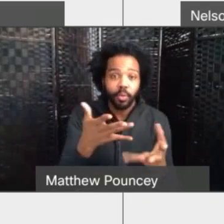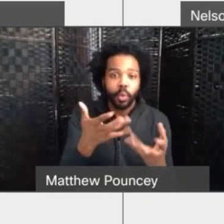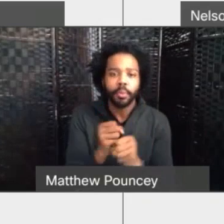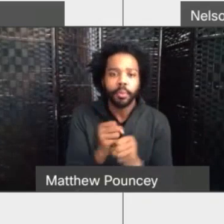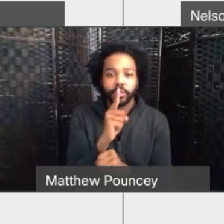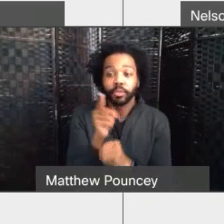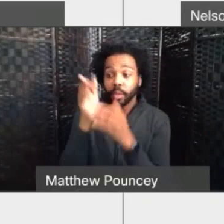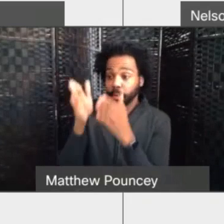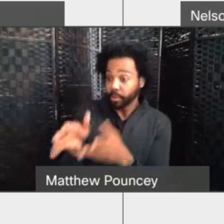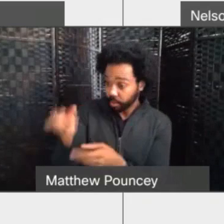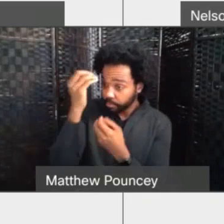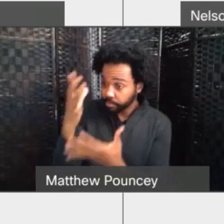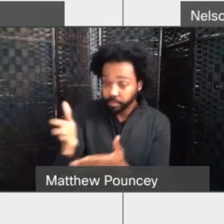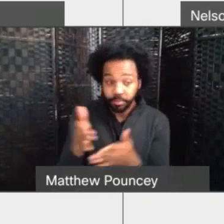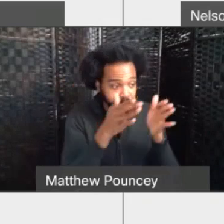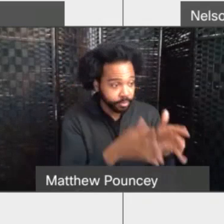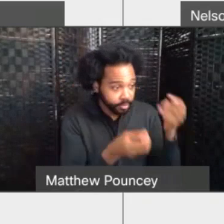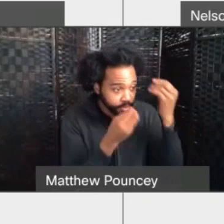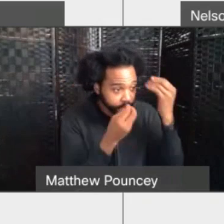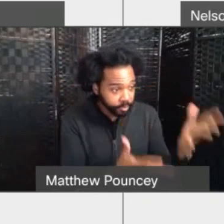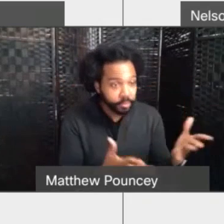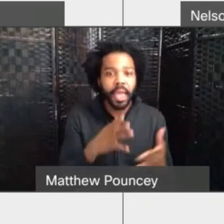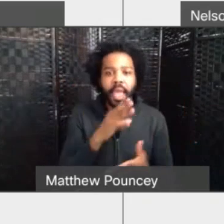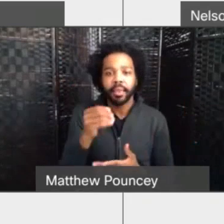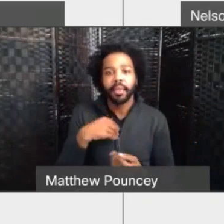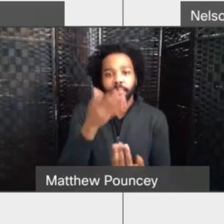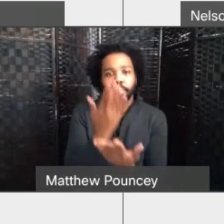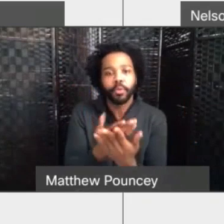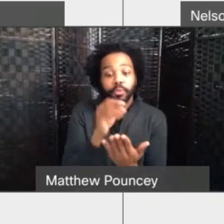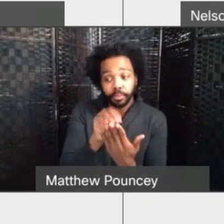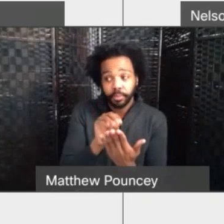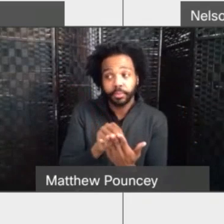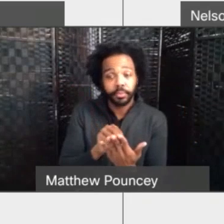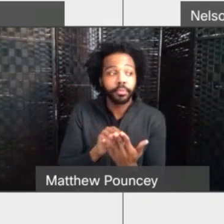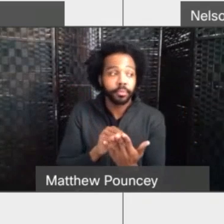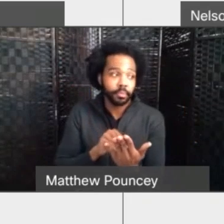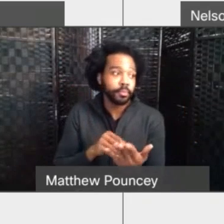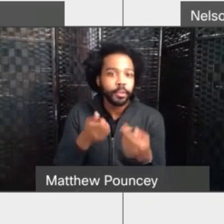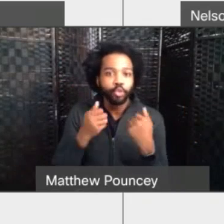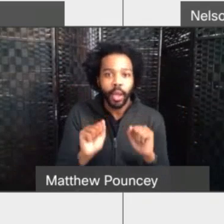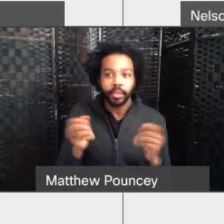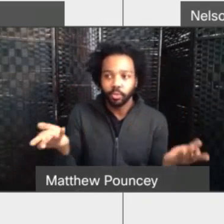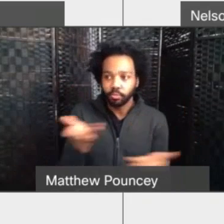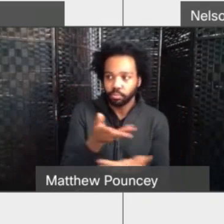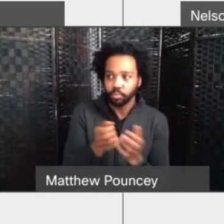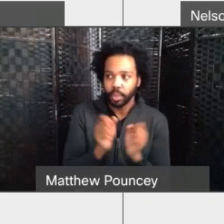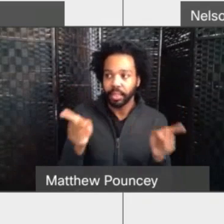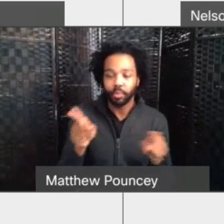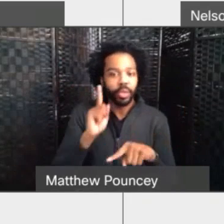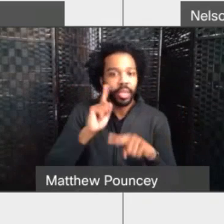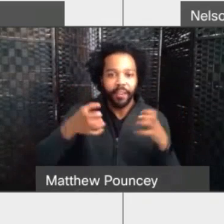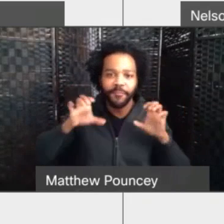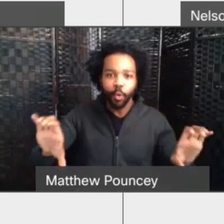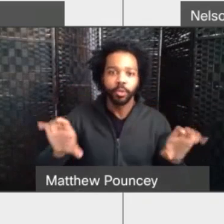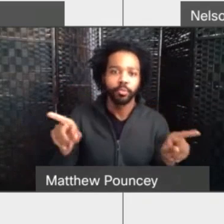that it's well documented that efforts to educate them have been provided. Because as we stated, we can't force a person to do